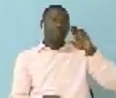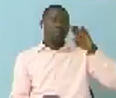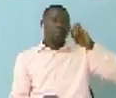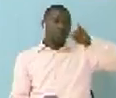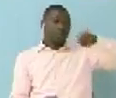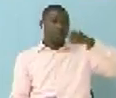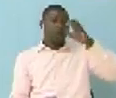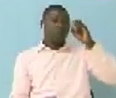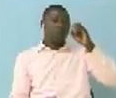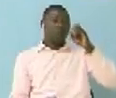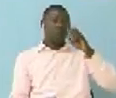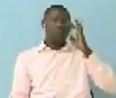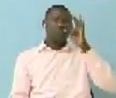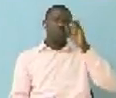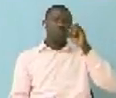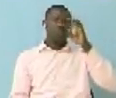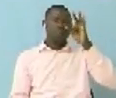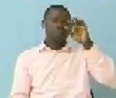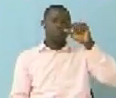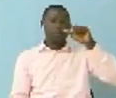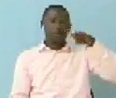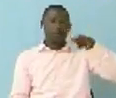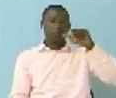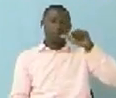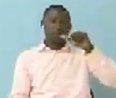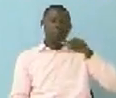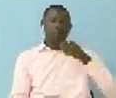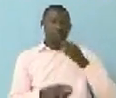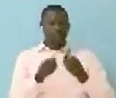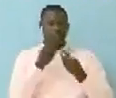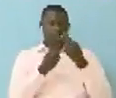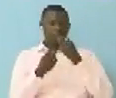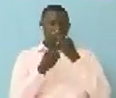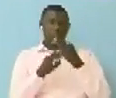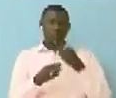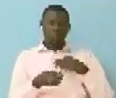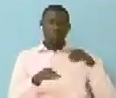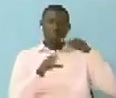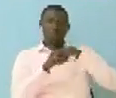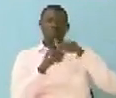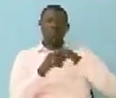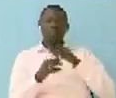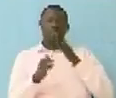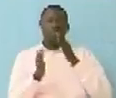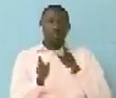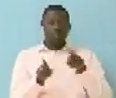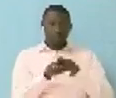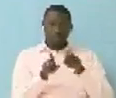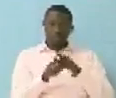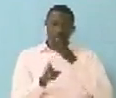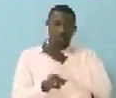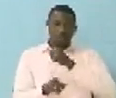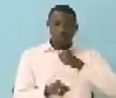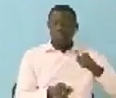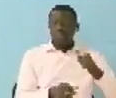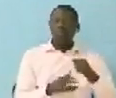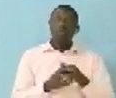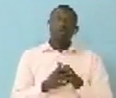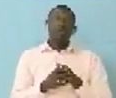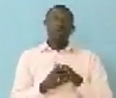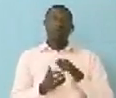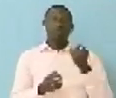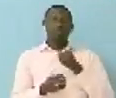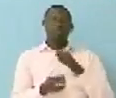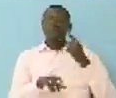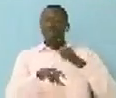again implicated. That we were part of that coup at that moment. Sergio Fofana was the president of the court